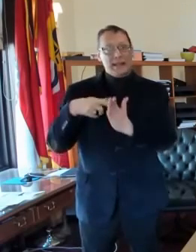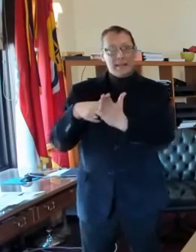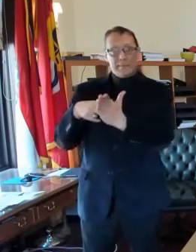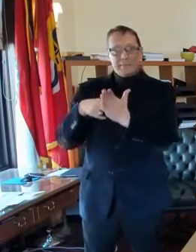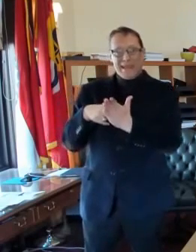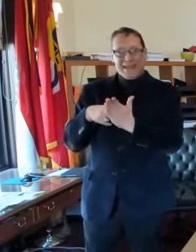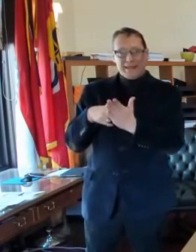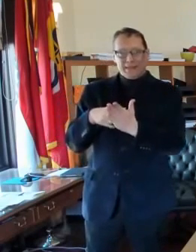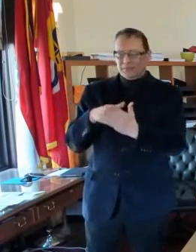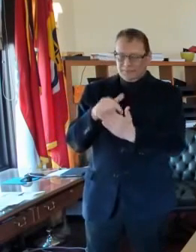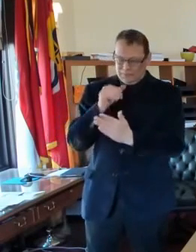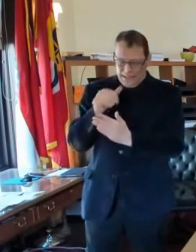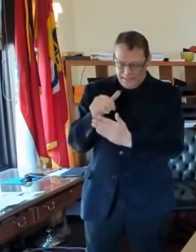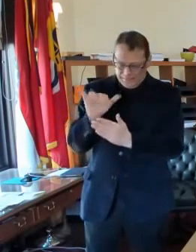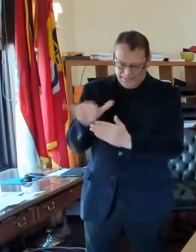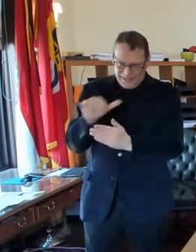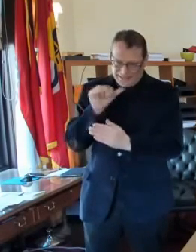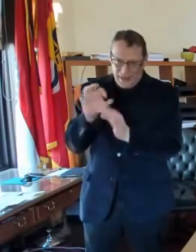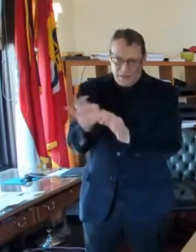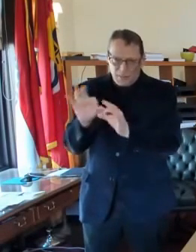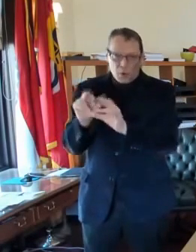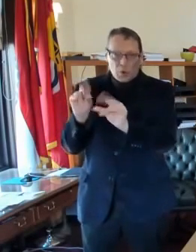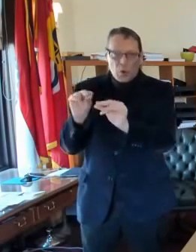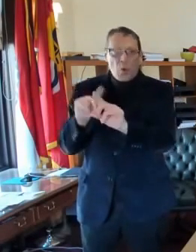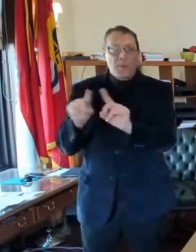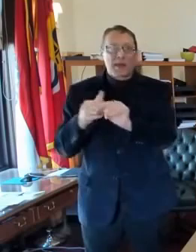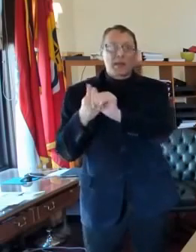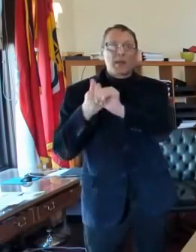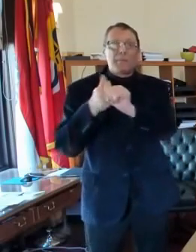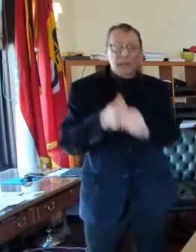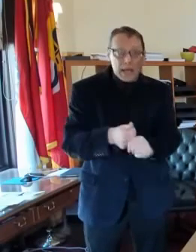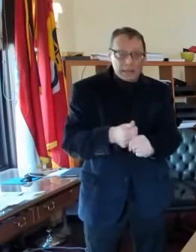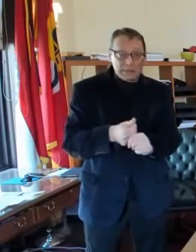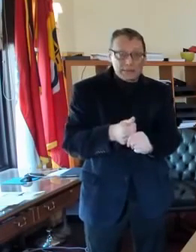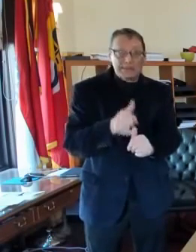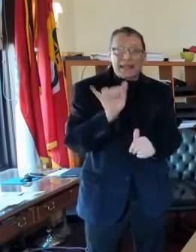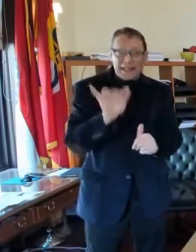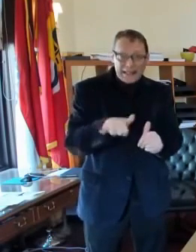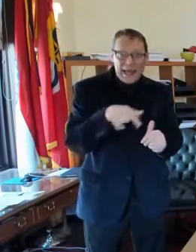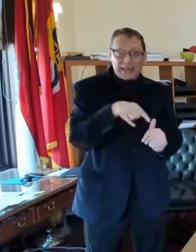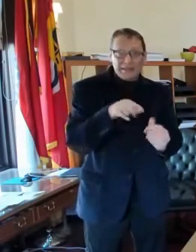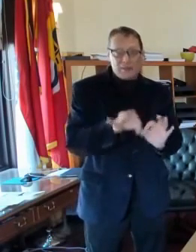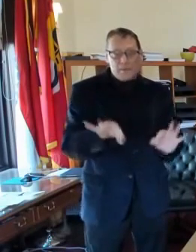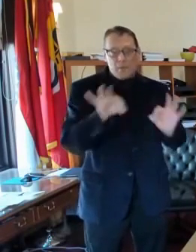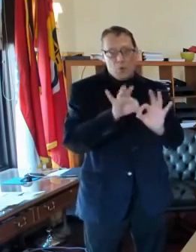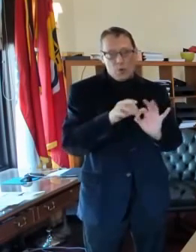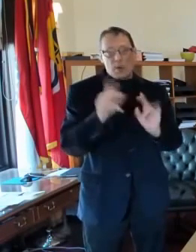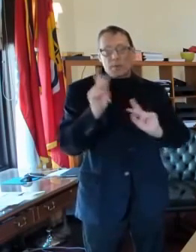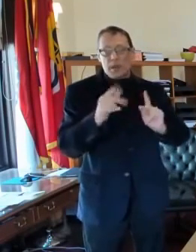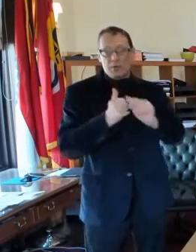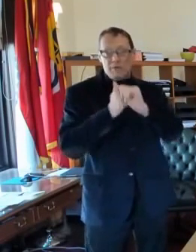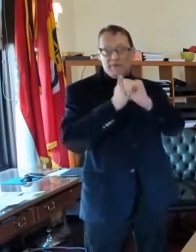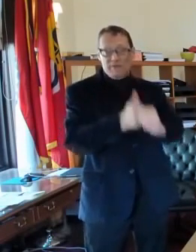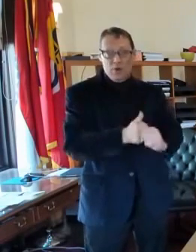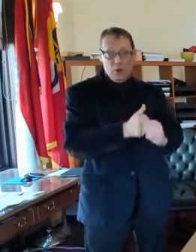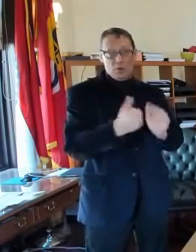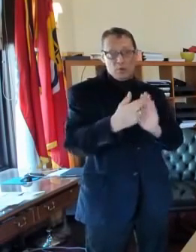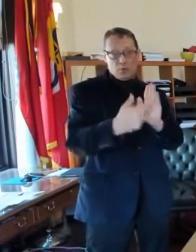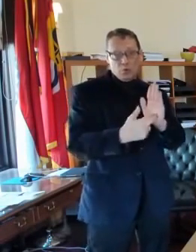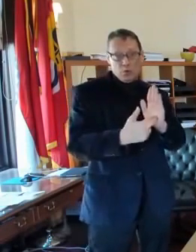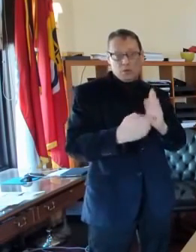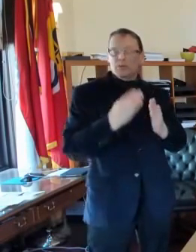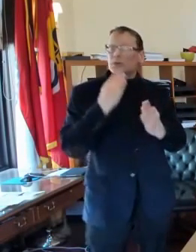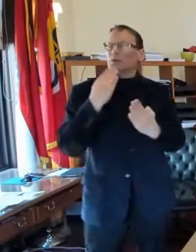mandate doesn't make the difference. Getting the compliance makes the difference. And we've had